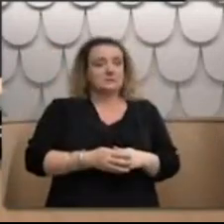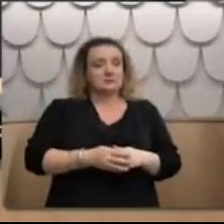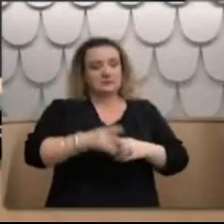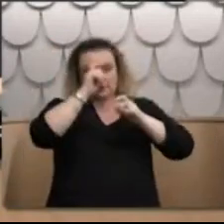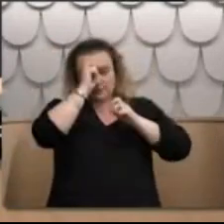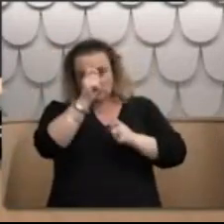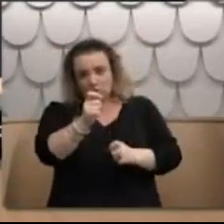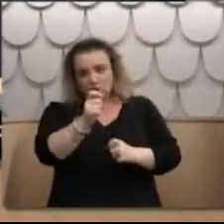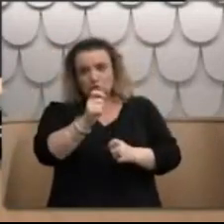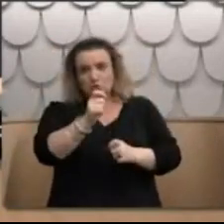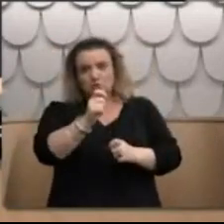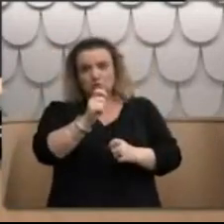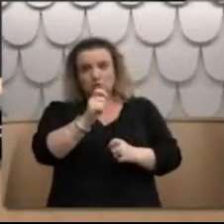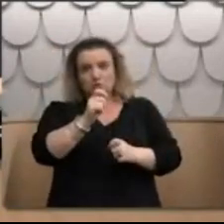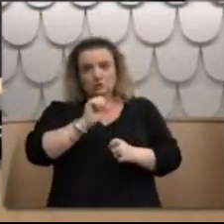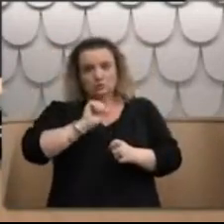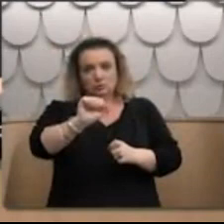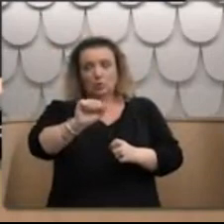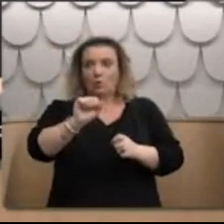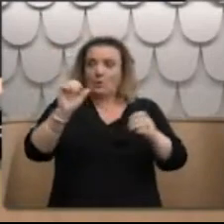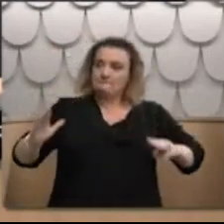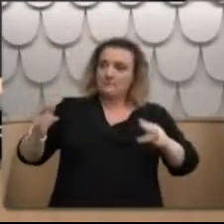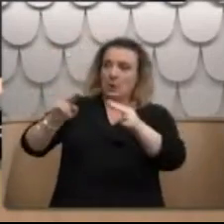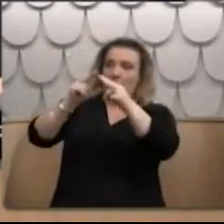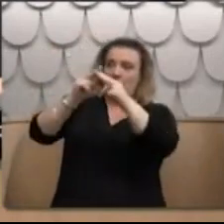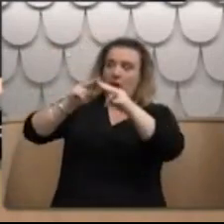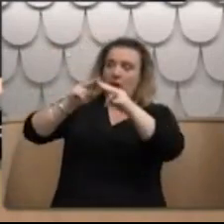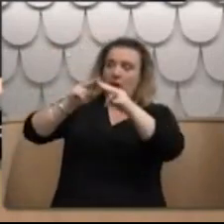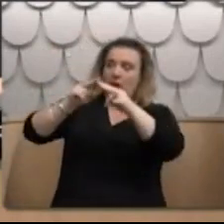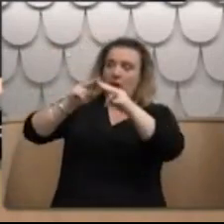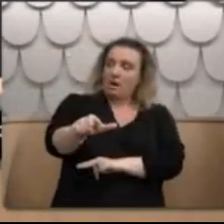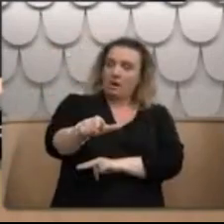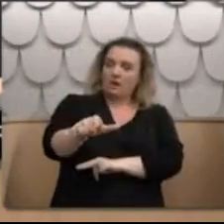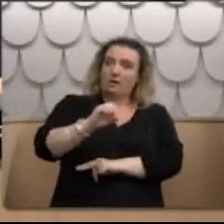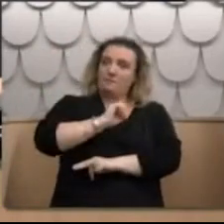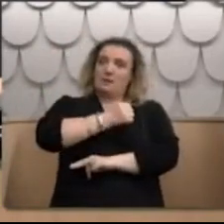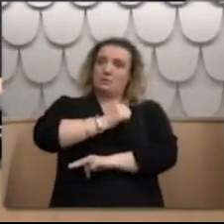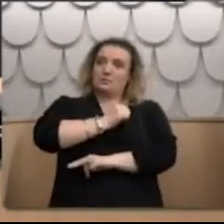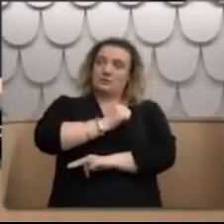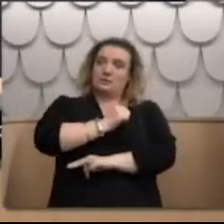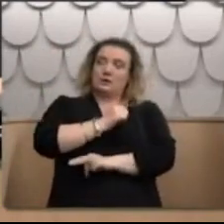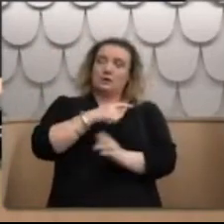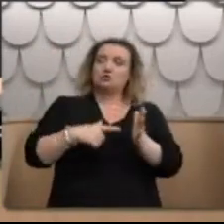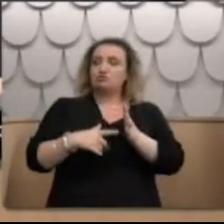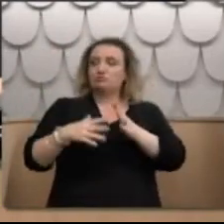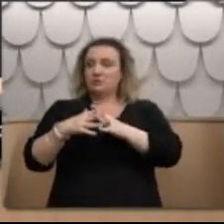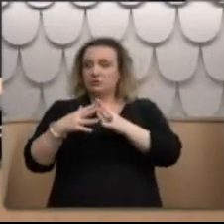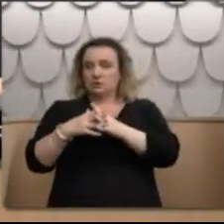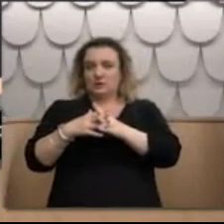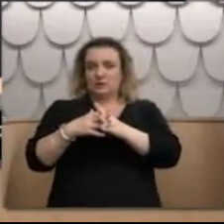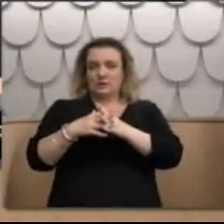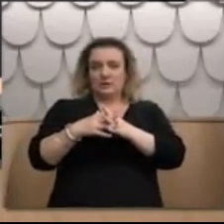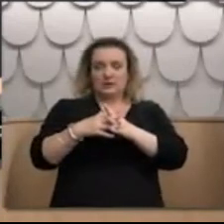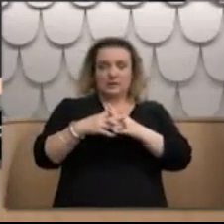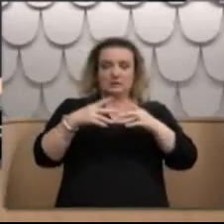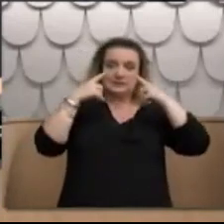Acknowledging your maunga, your awa, the maunga and awa of Maniapoto Tūwharitoa, the tears that fall on Tūwharitoa